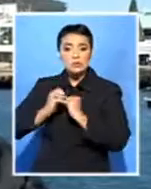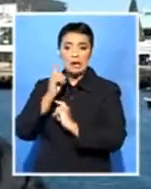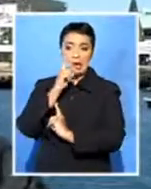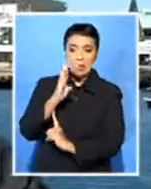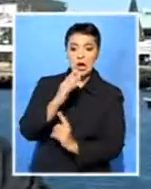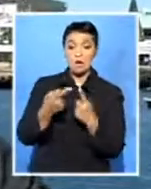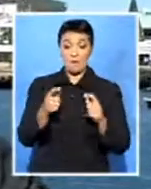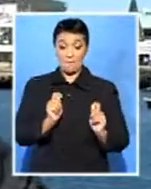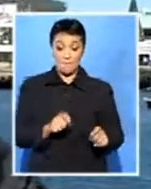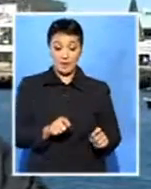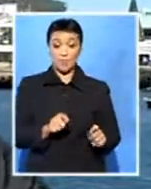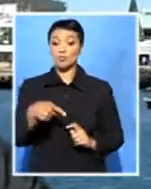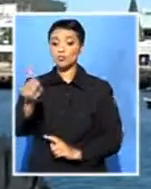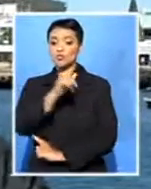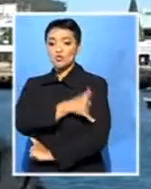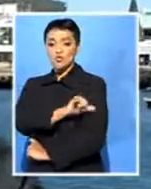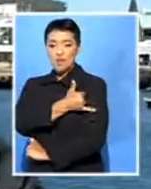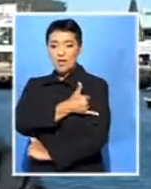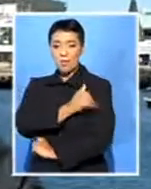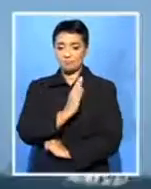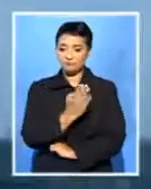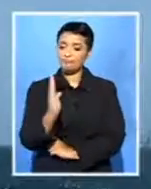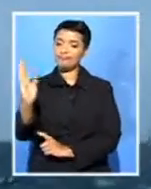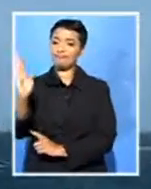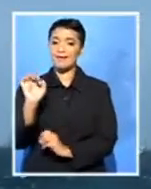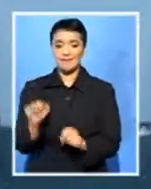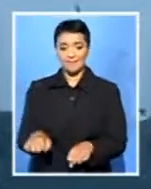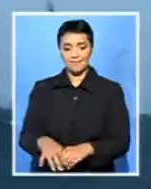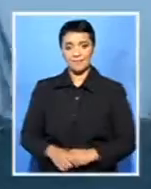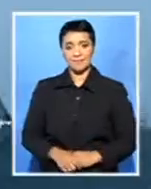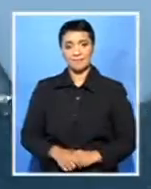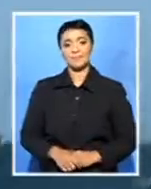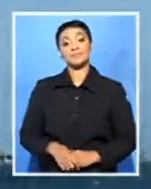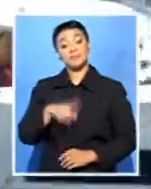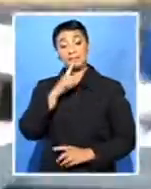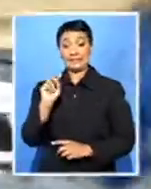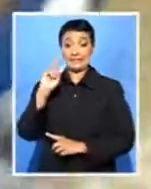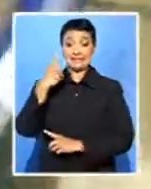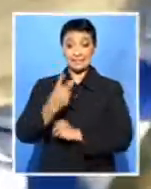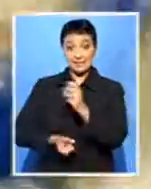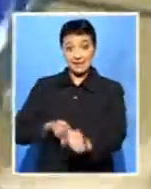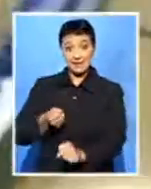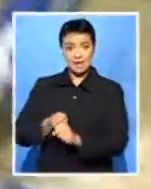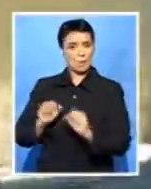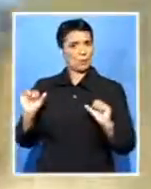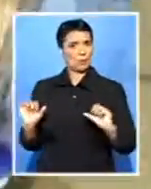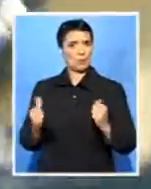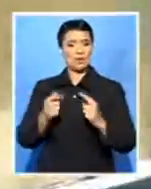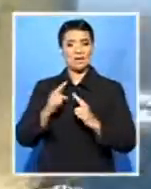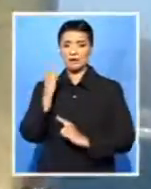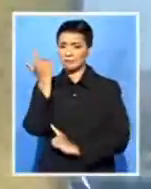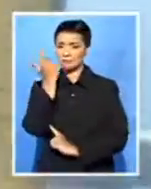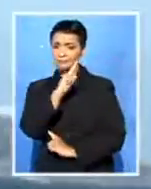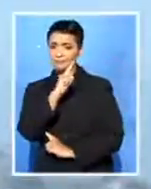Cape to Rio as well, which is really encouraging and bodes well for the future of our sport. The regatta is only in its second year, but things are looking bright on